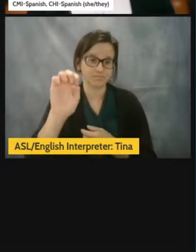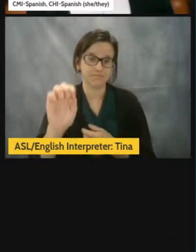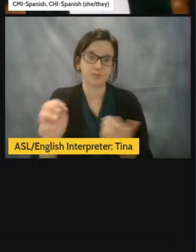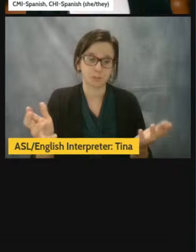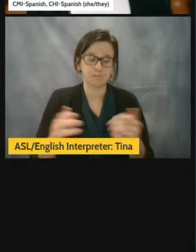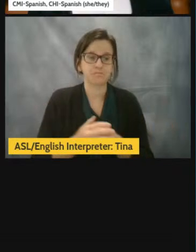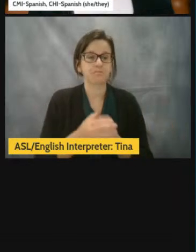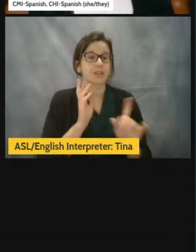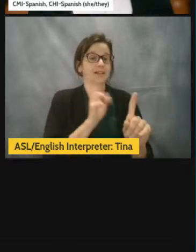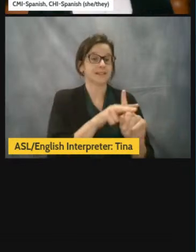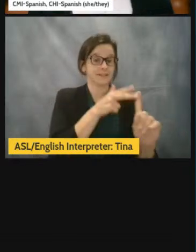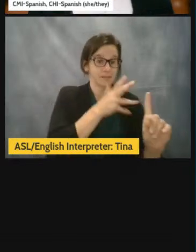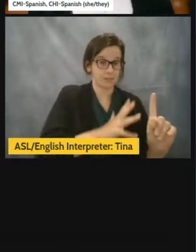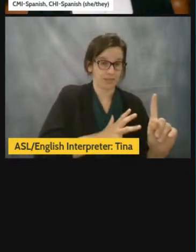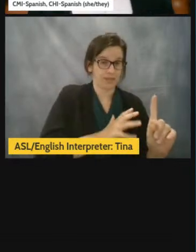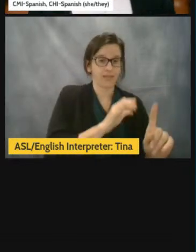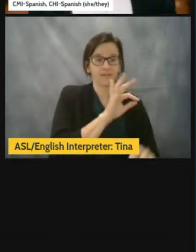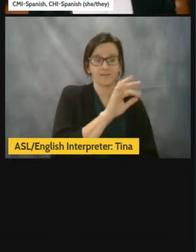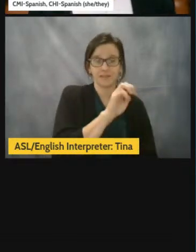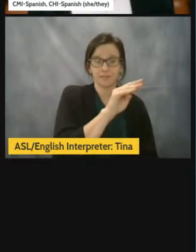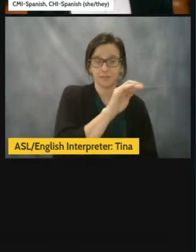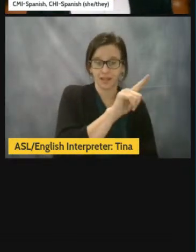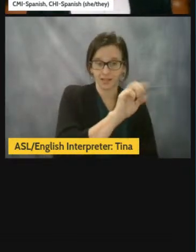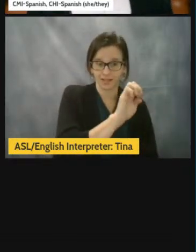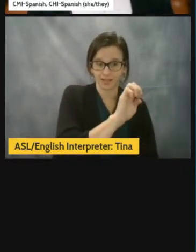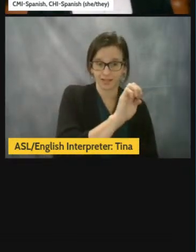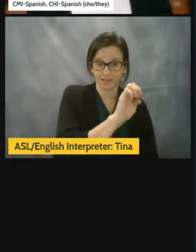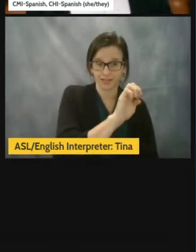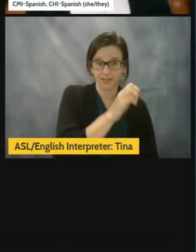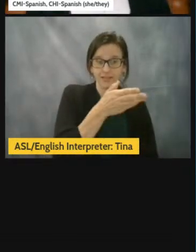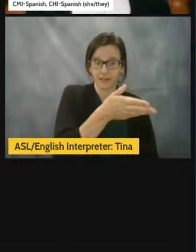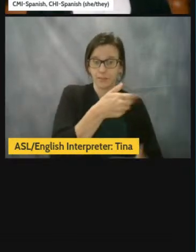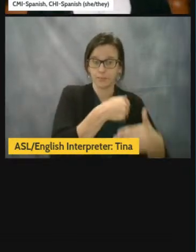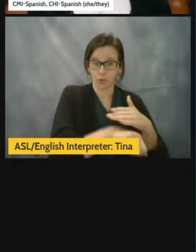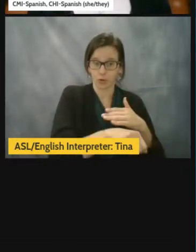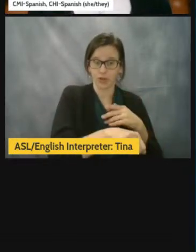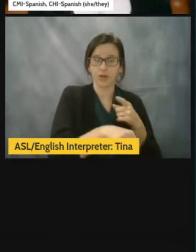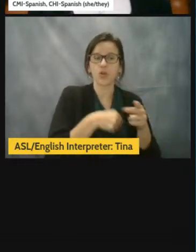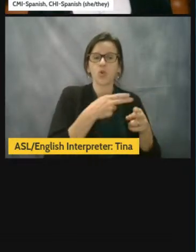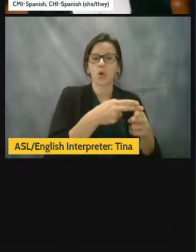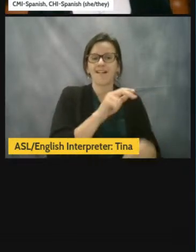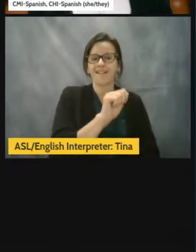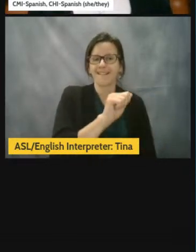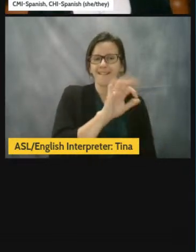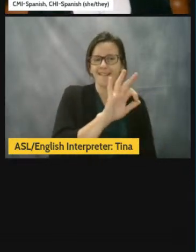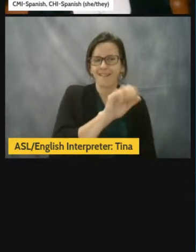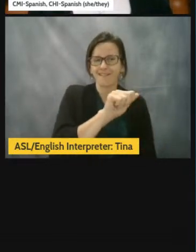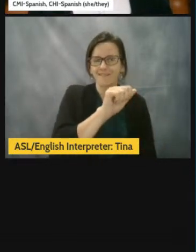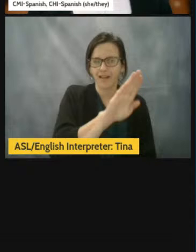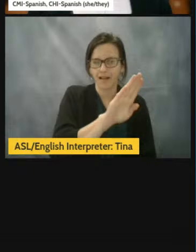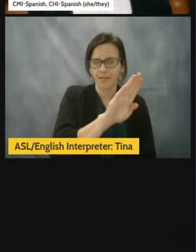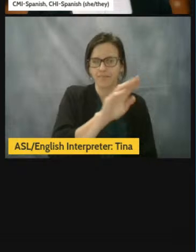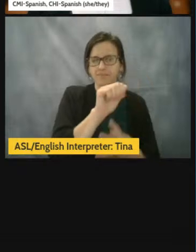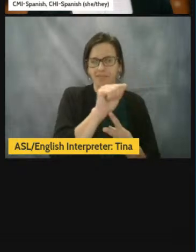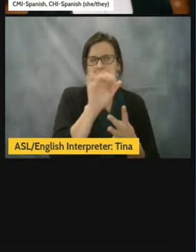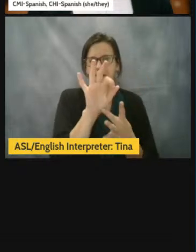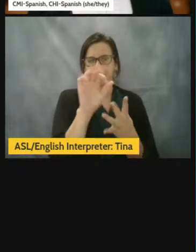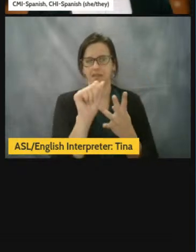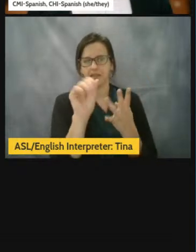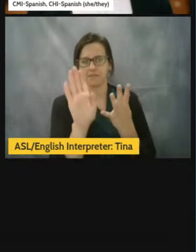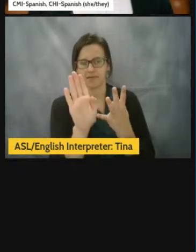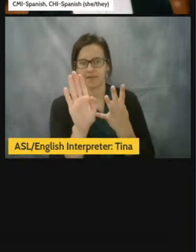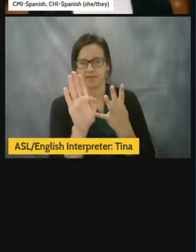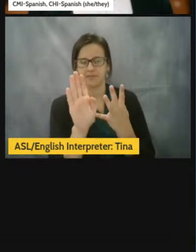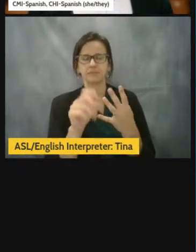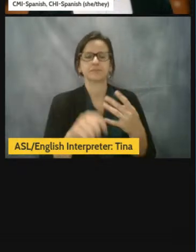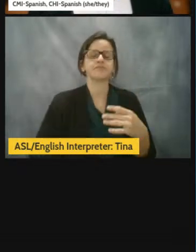assigned female at birth. This is also known as AFAB or AFAB. So